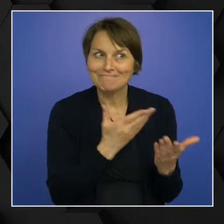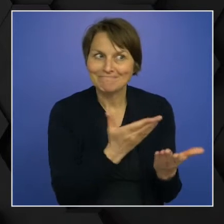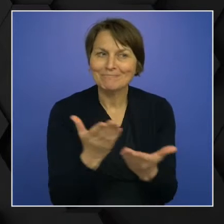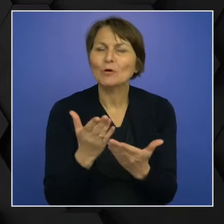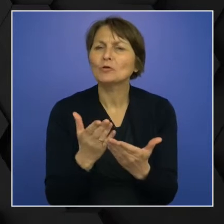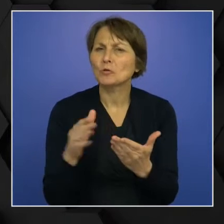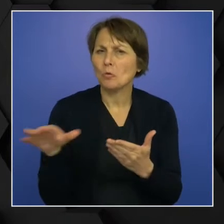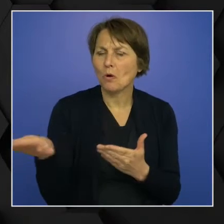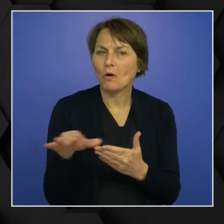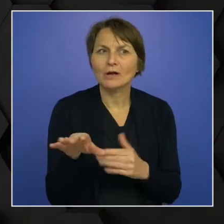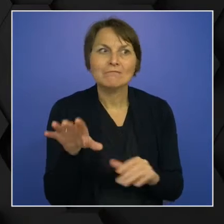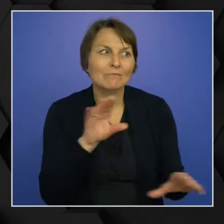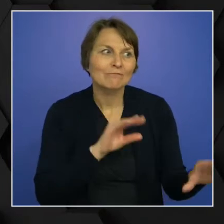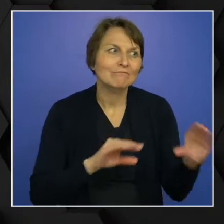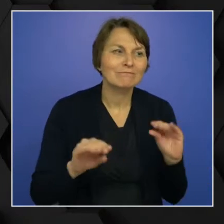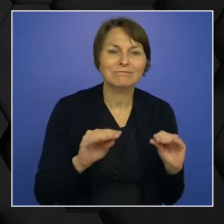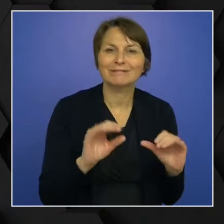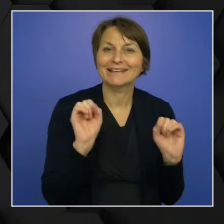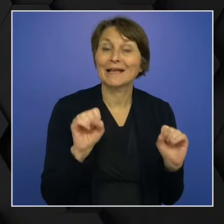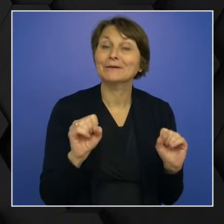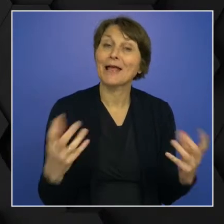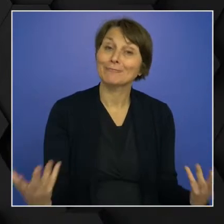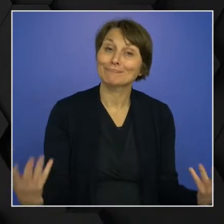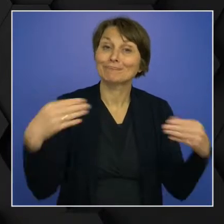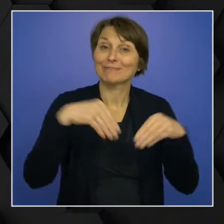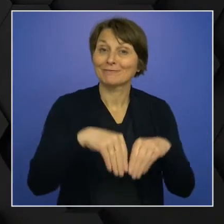can learn from and participate in.